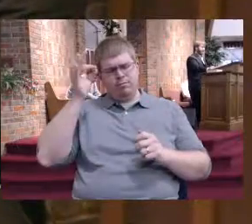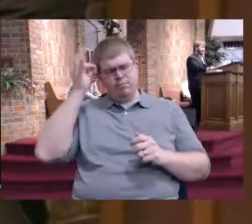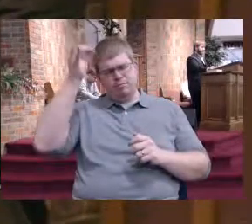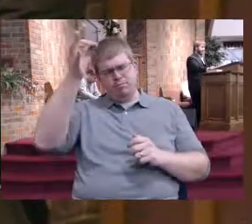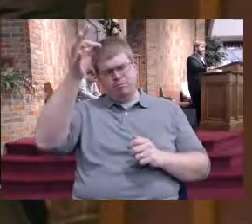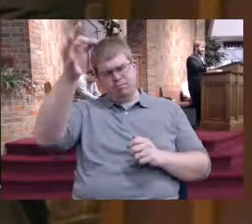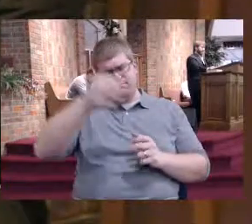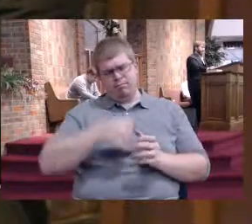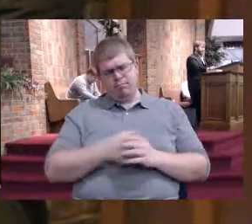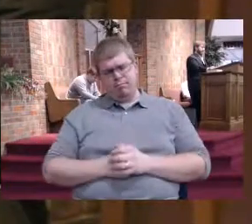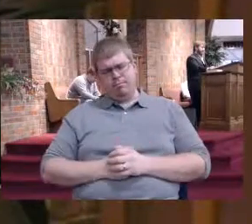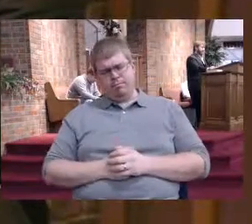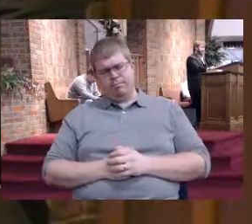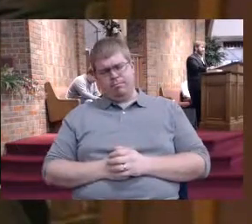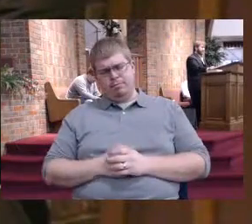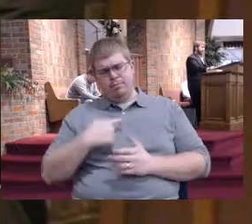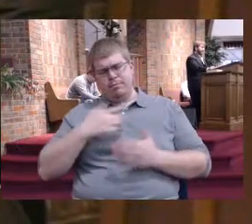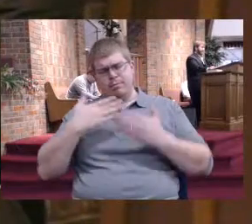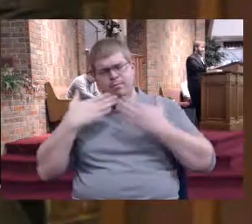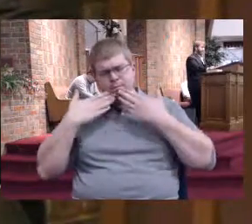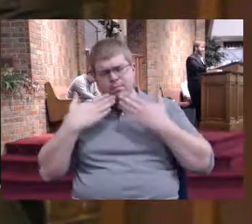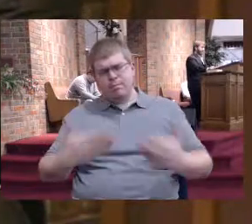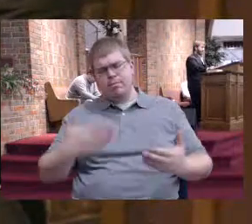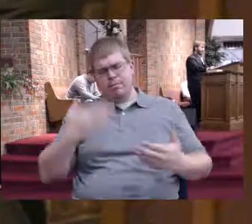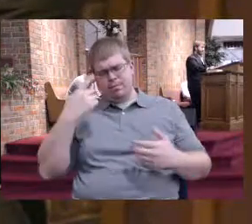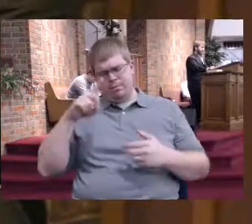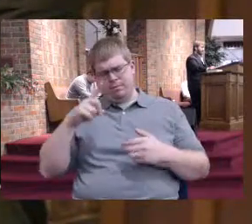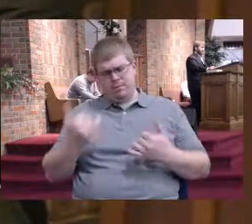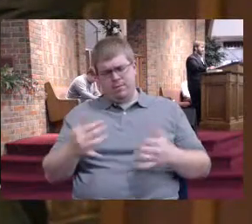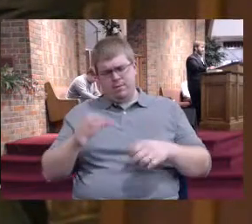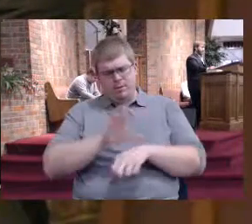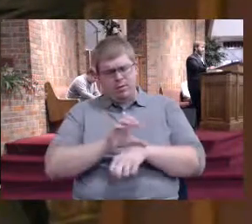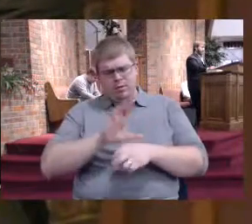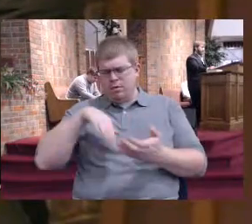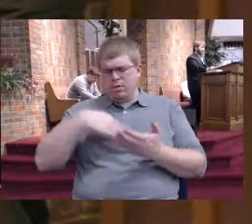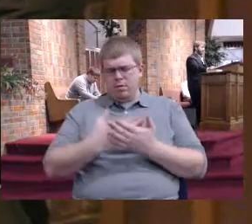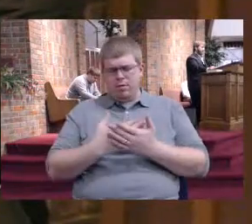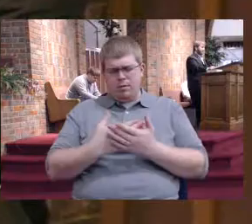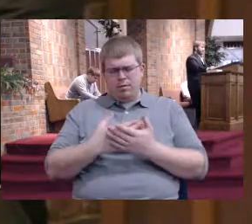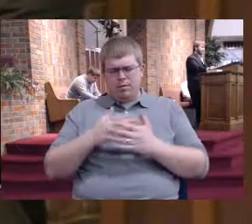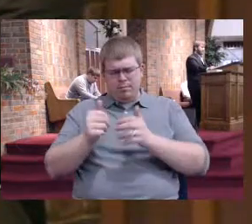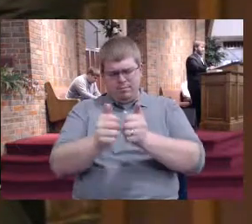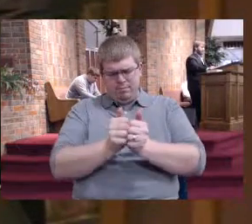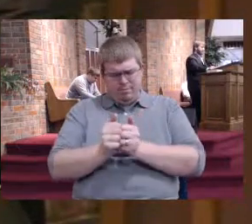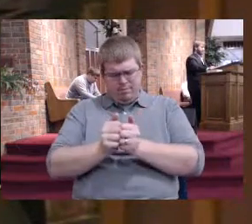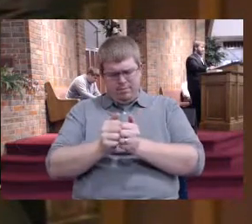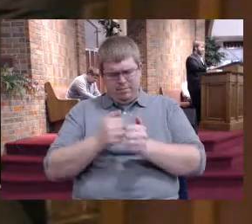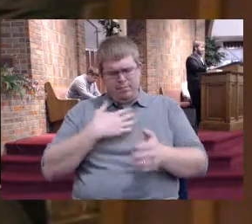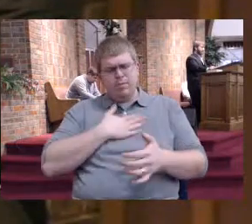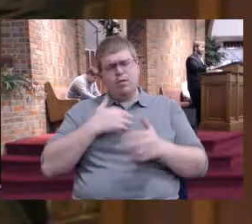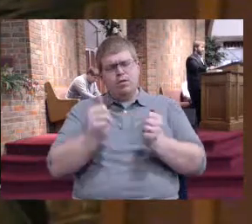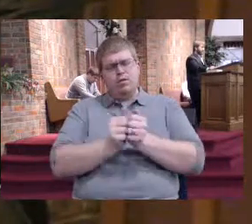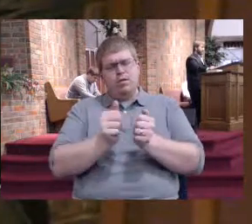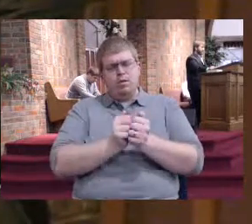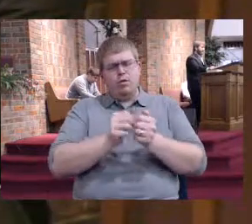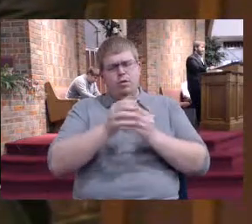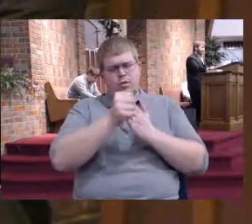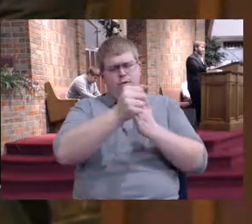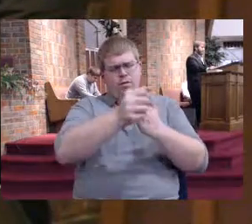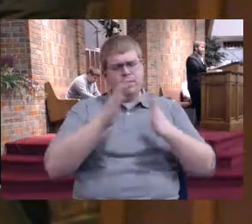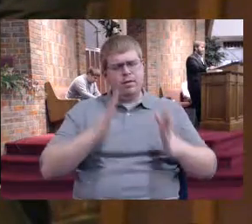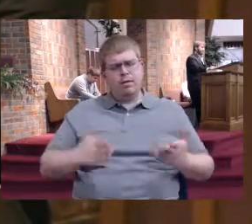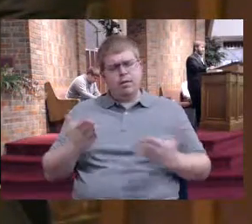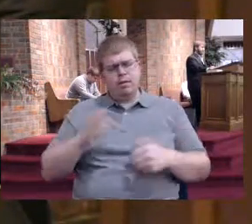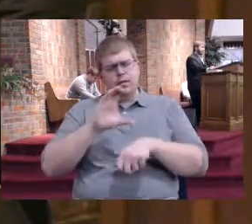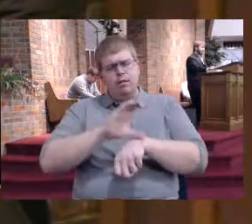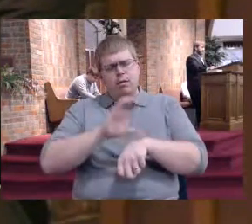and all that meet here. Ask you to be with the leaders of our congregation, Lord. Help them